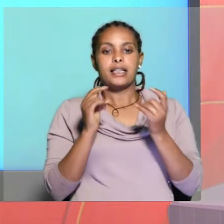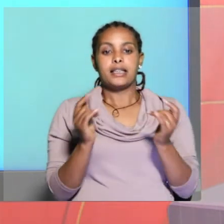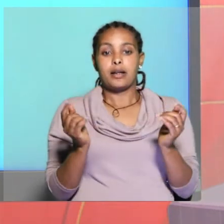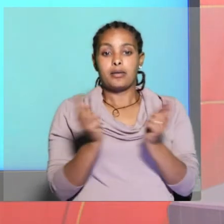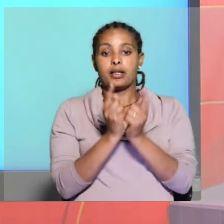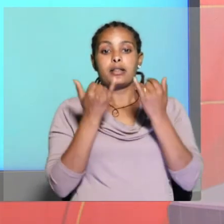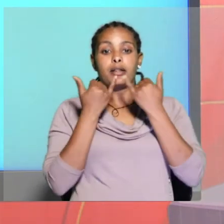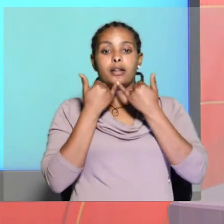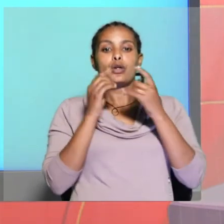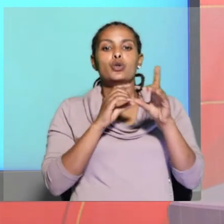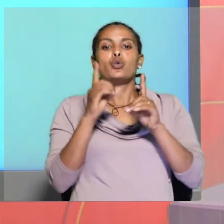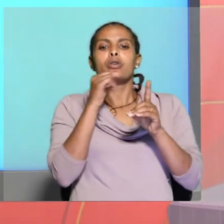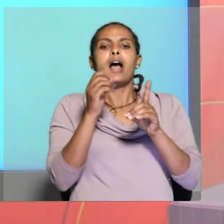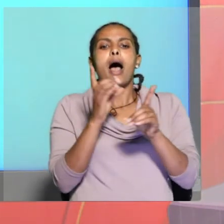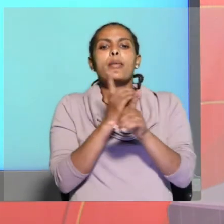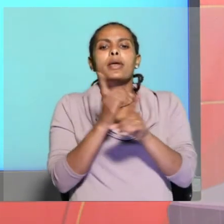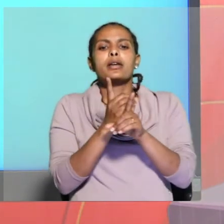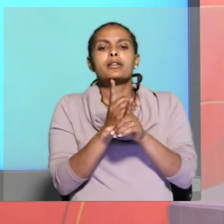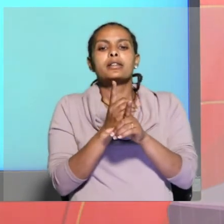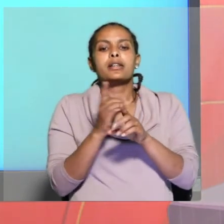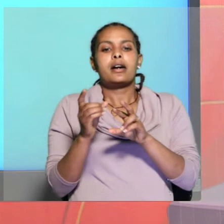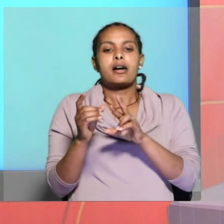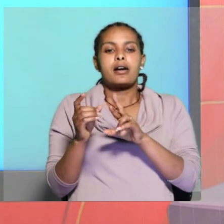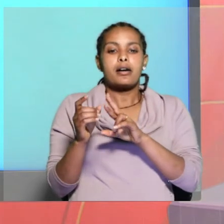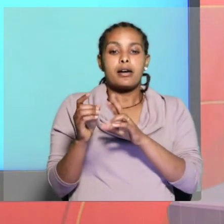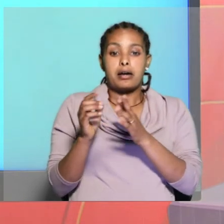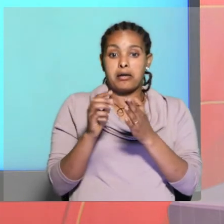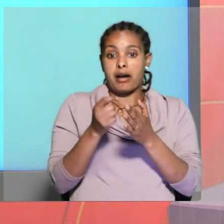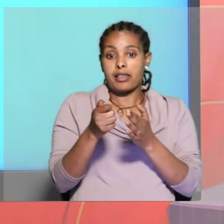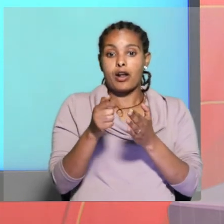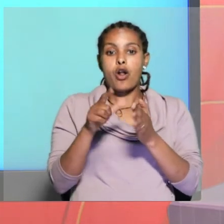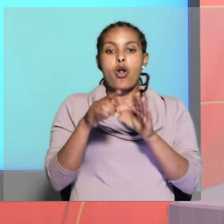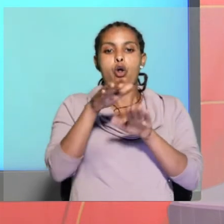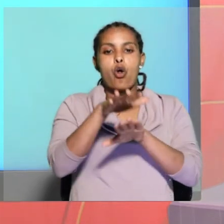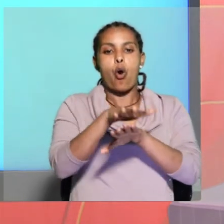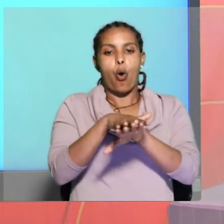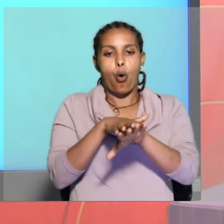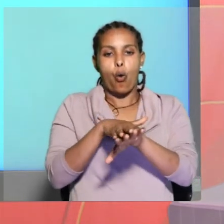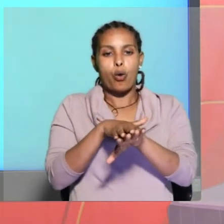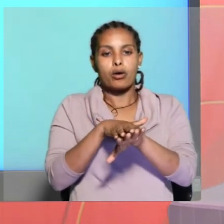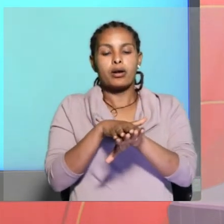Intermediates do not appear in the rate law expression.